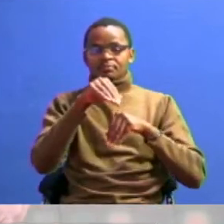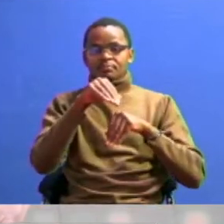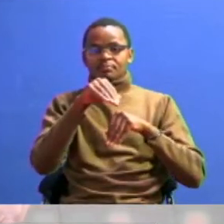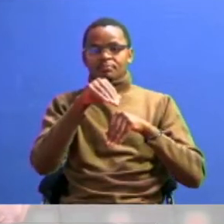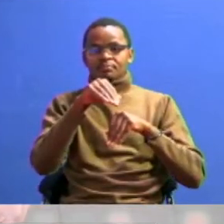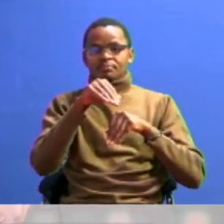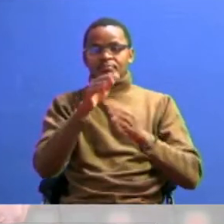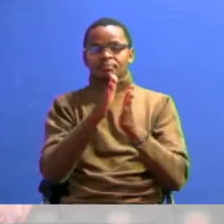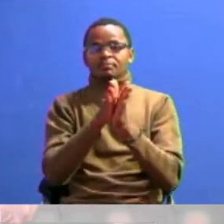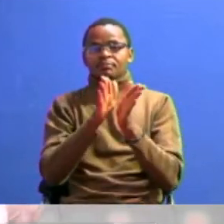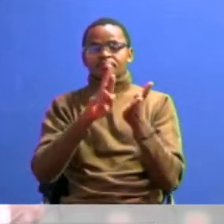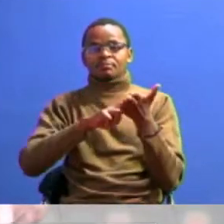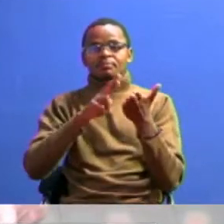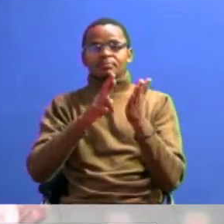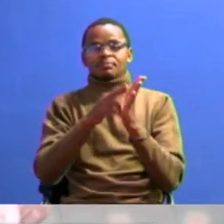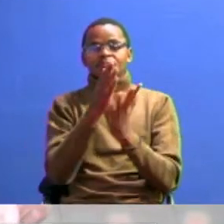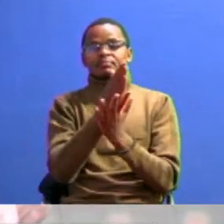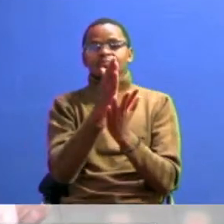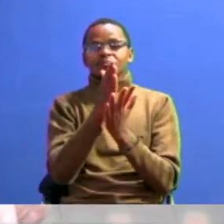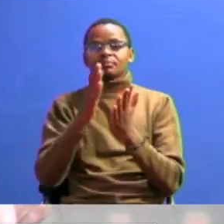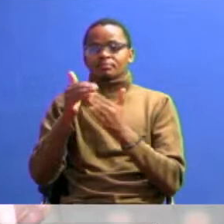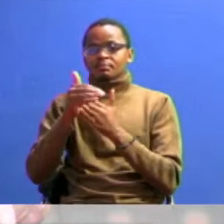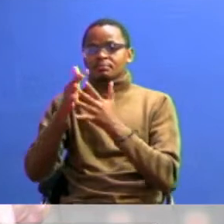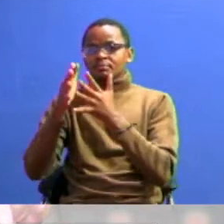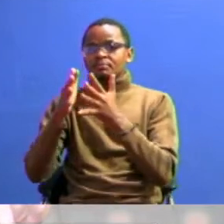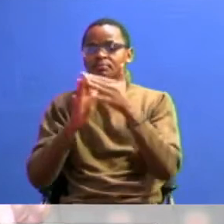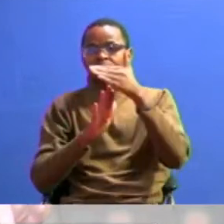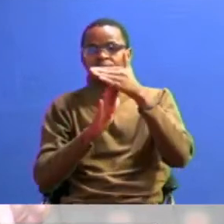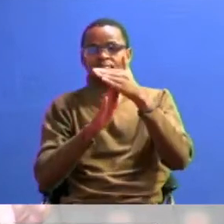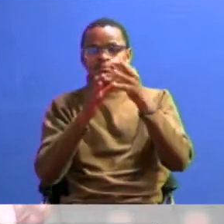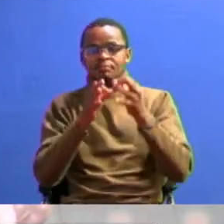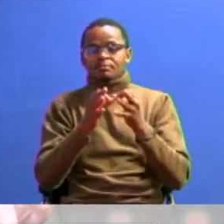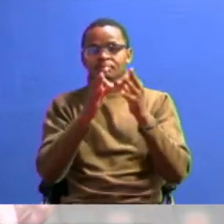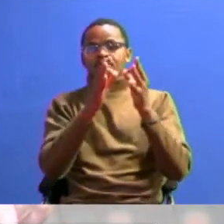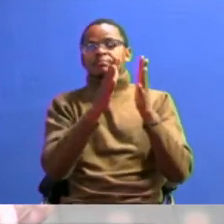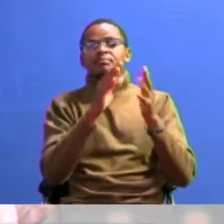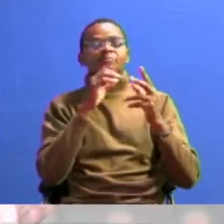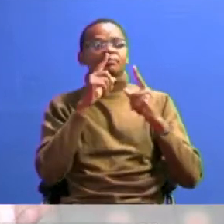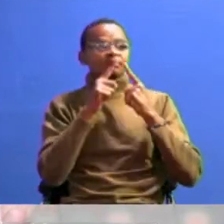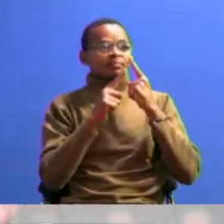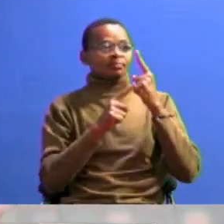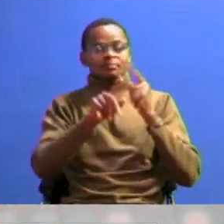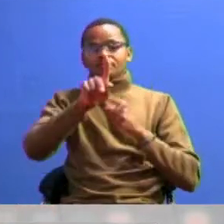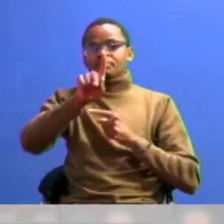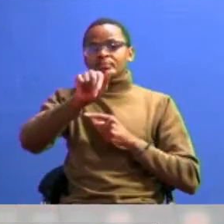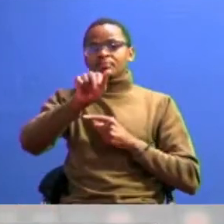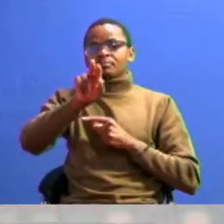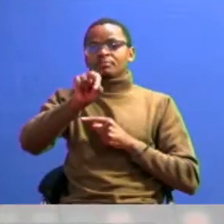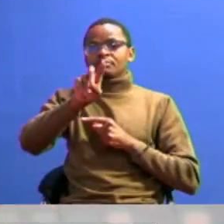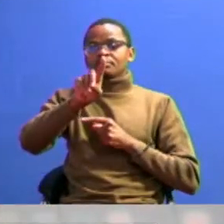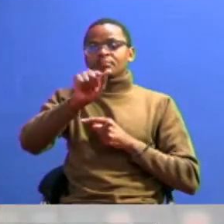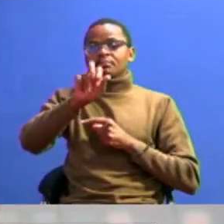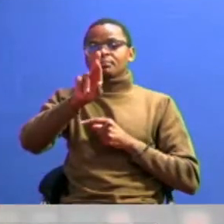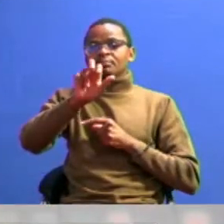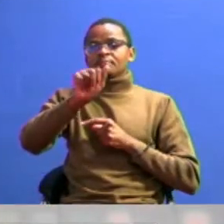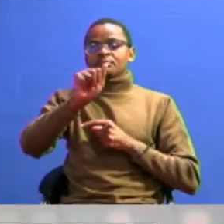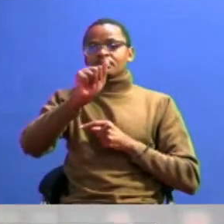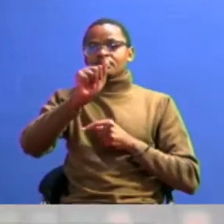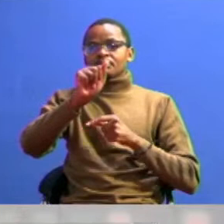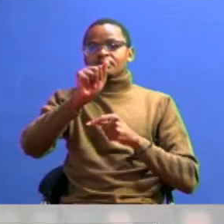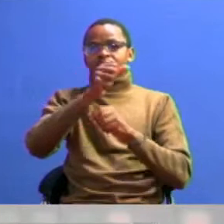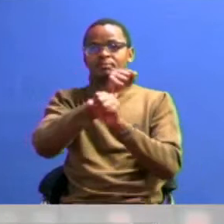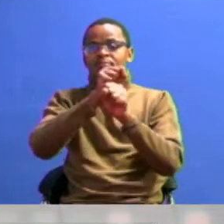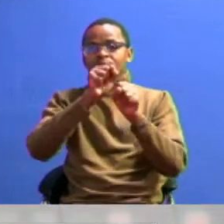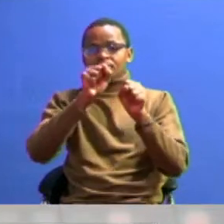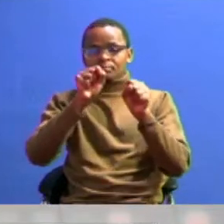of public resources among leaders and top officials. Speaking in Kandara, Murang'a County, the president issued a